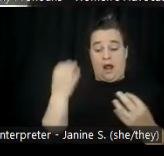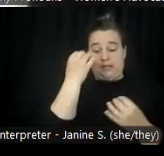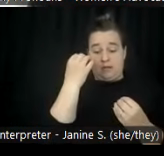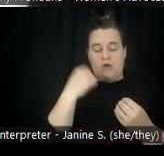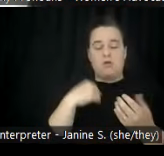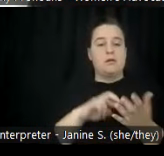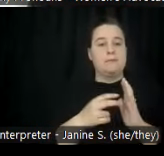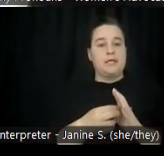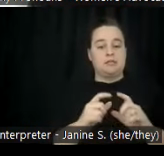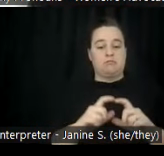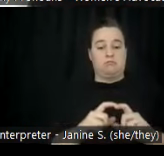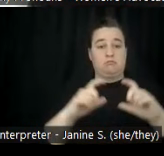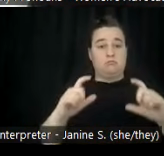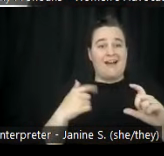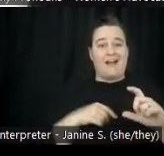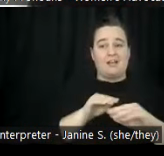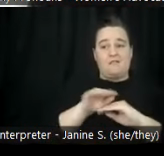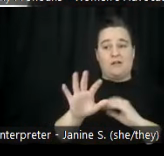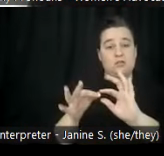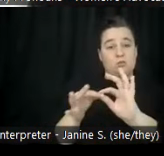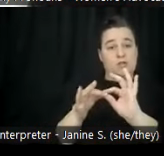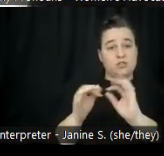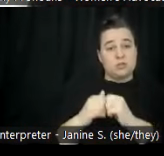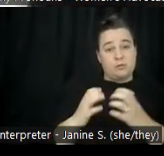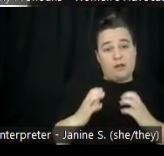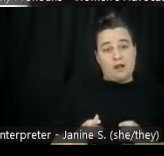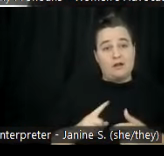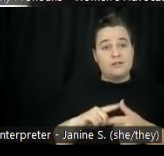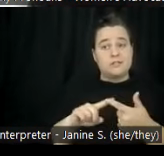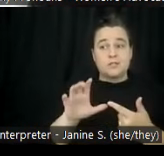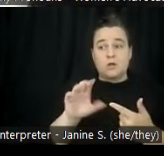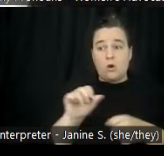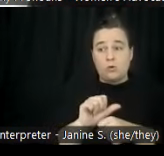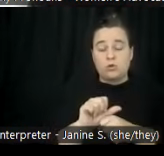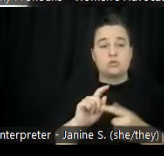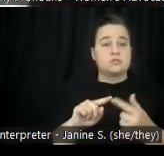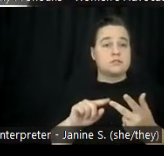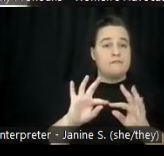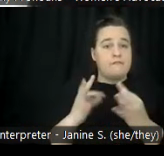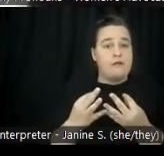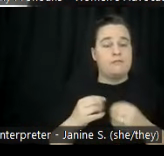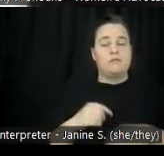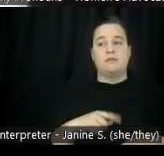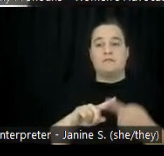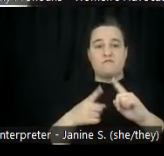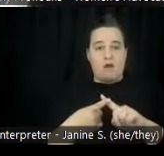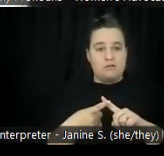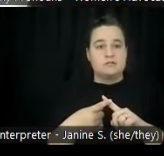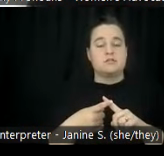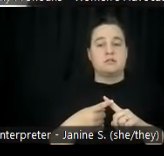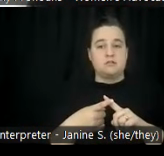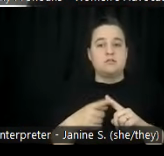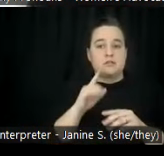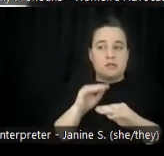my relationships with other people, whether that's my clients, coworkers, or family members, or friends, or other people who I know that might